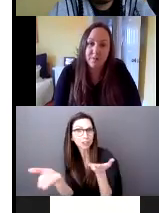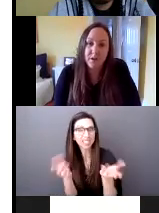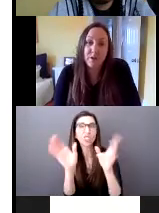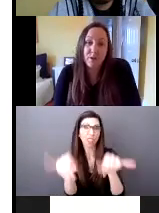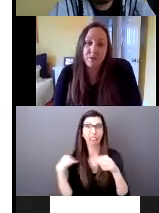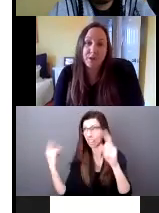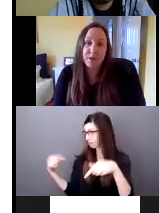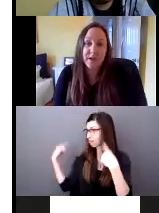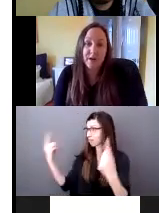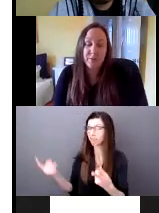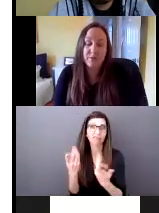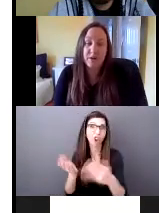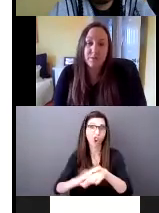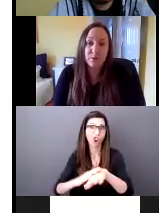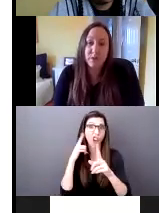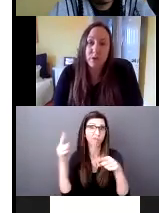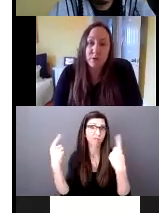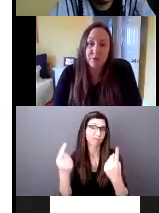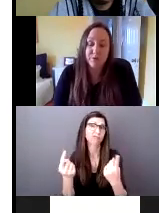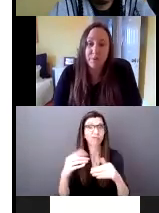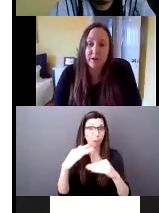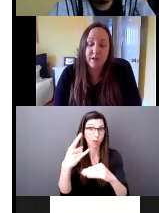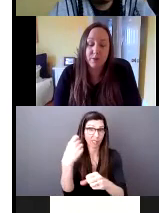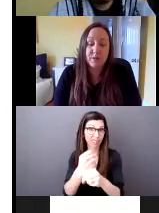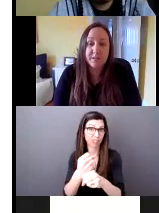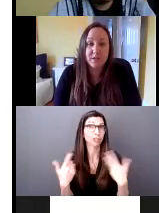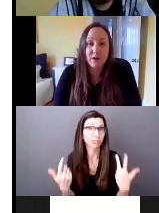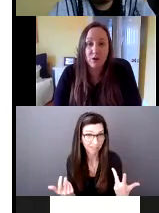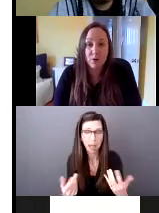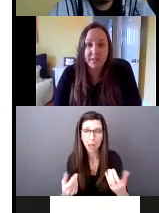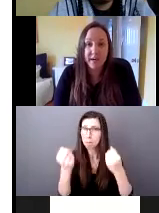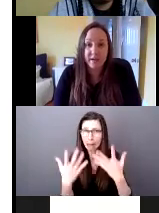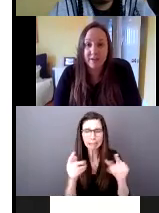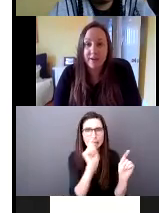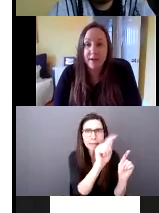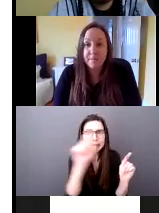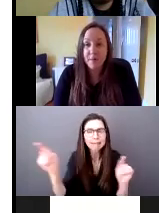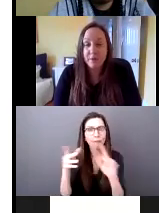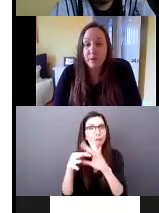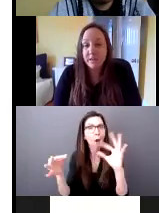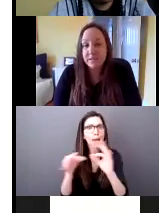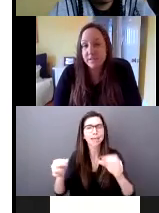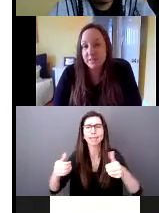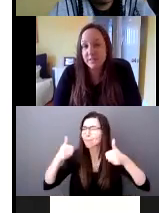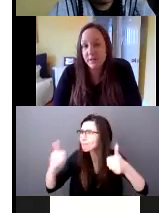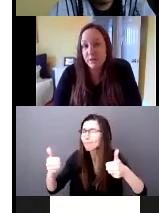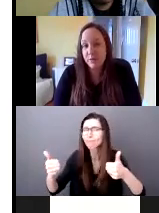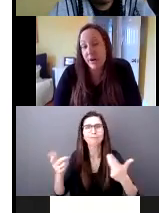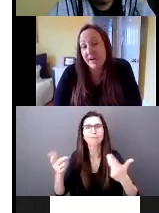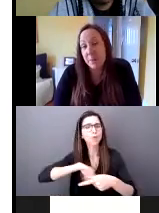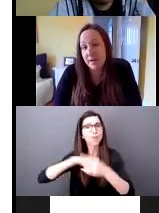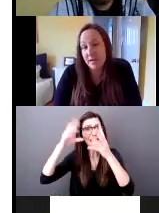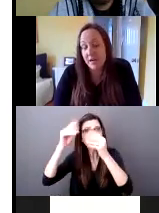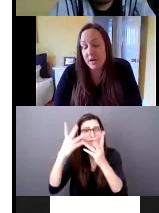for a little over a year now, and we've gotten some really wonderful feedback, and we're collecting ongoing data. But really, it's available